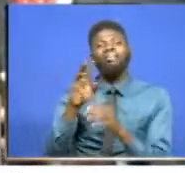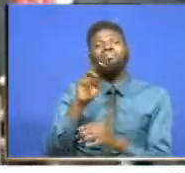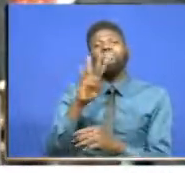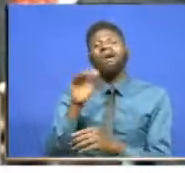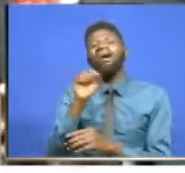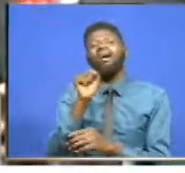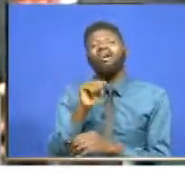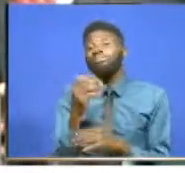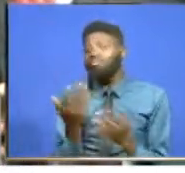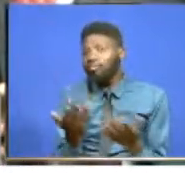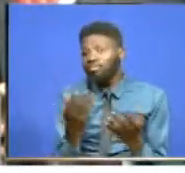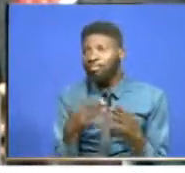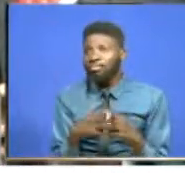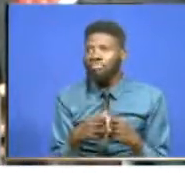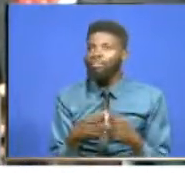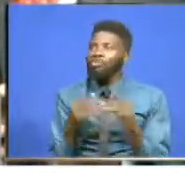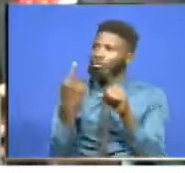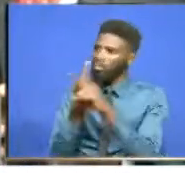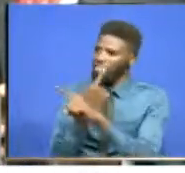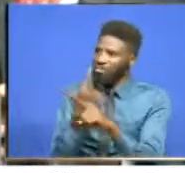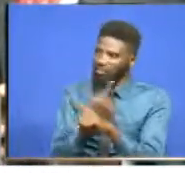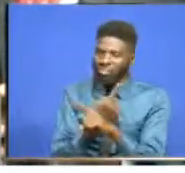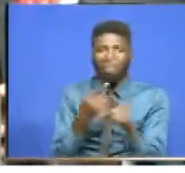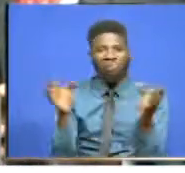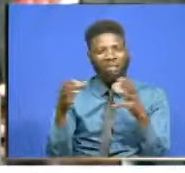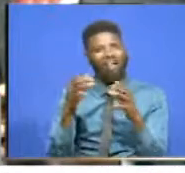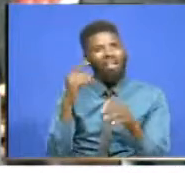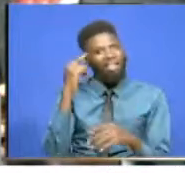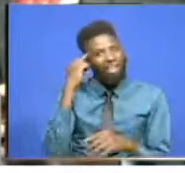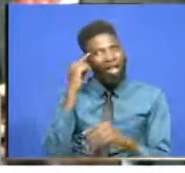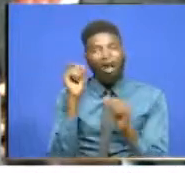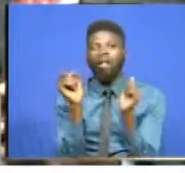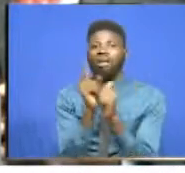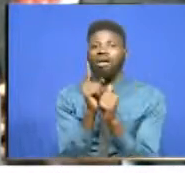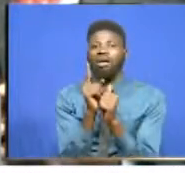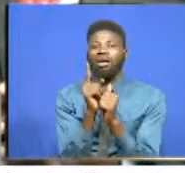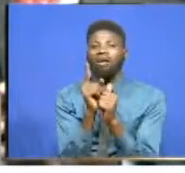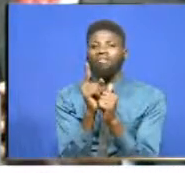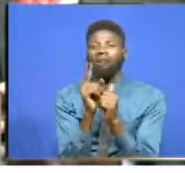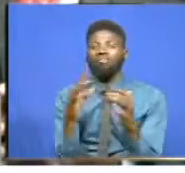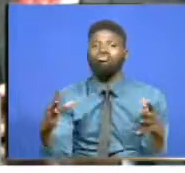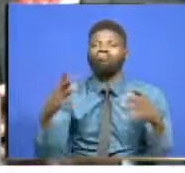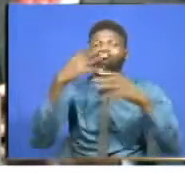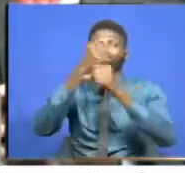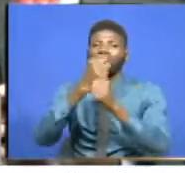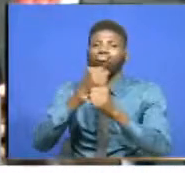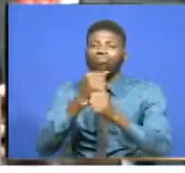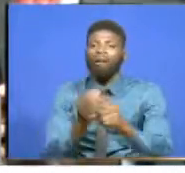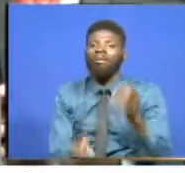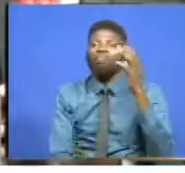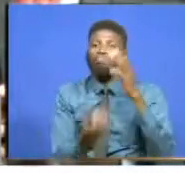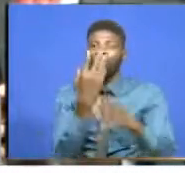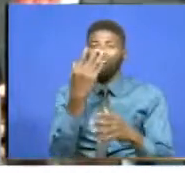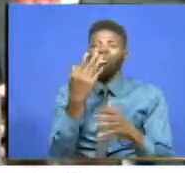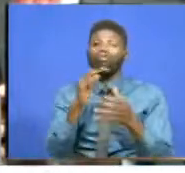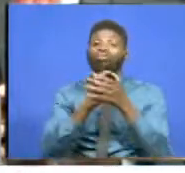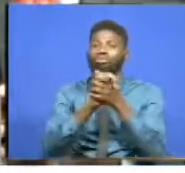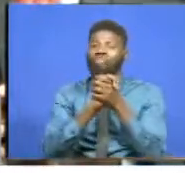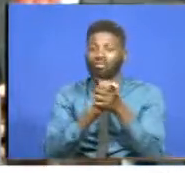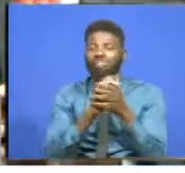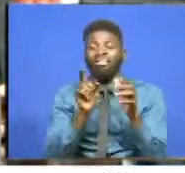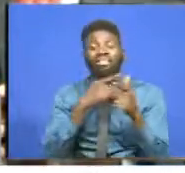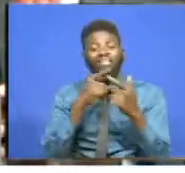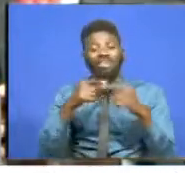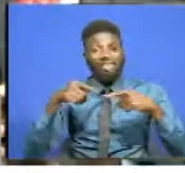way they have. So several parties came to, I think about 11 parties came together and formed the Jubilee. And they rescinded their party position.